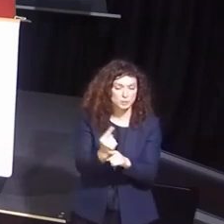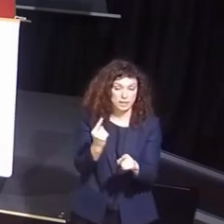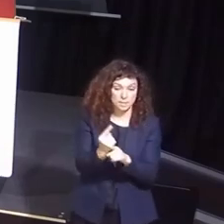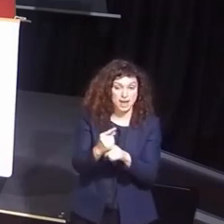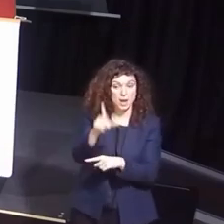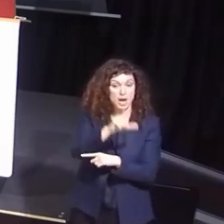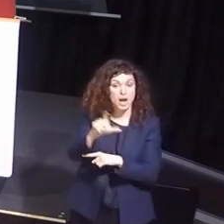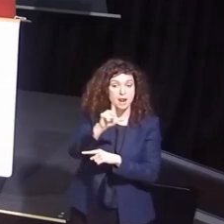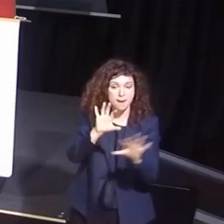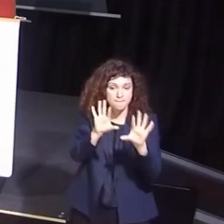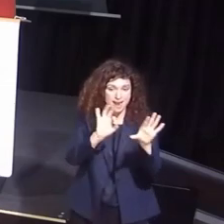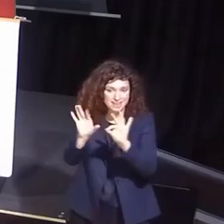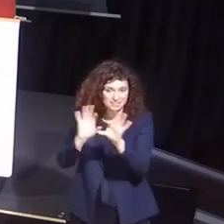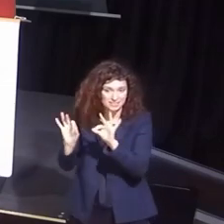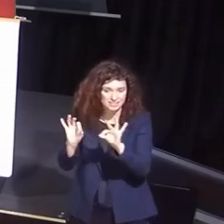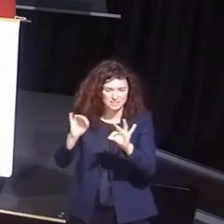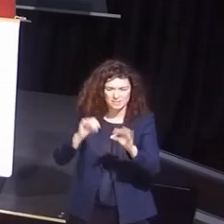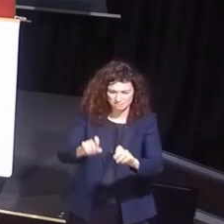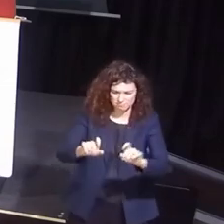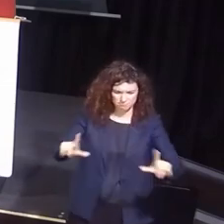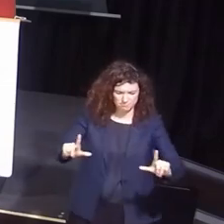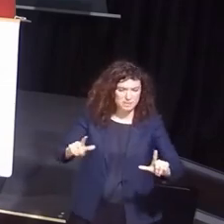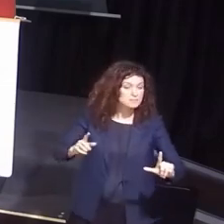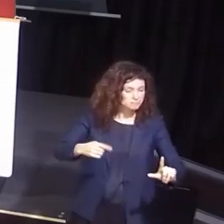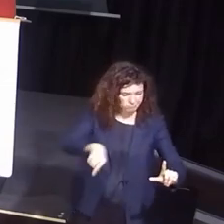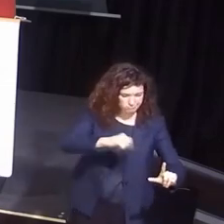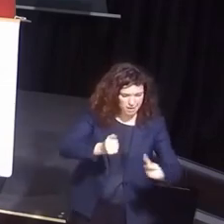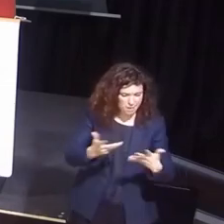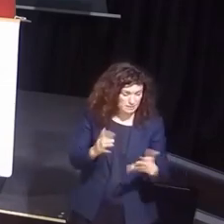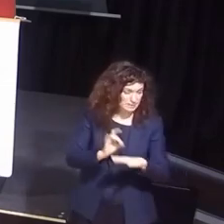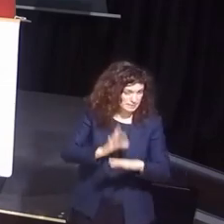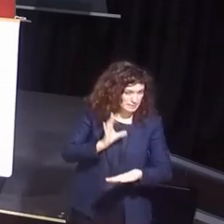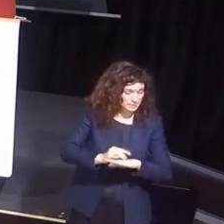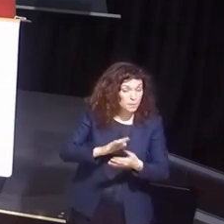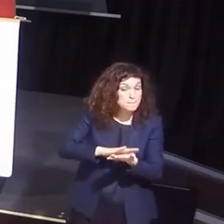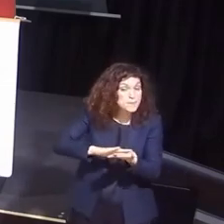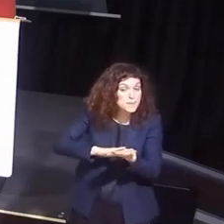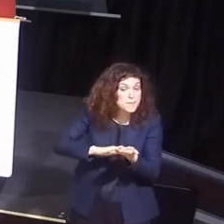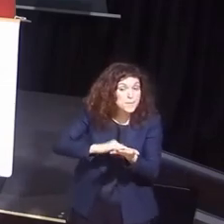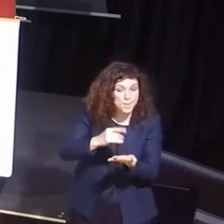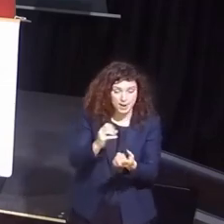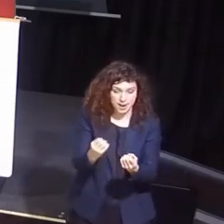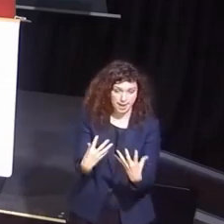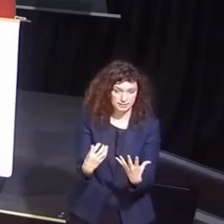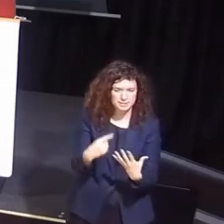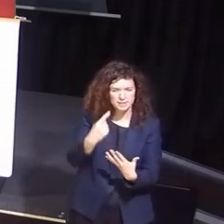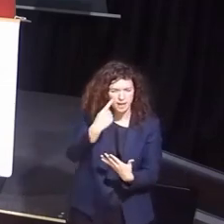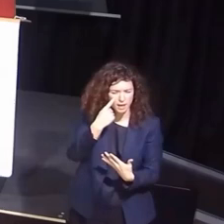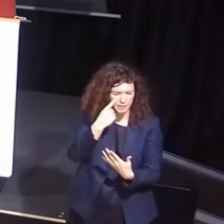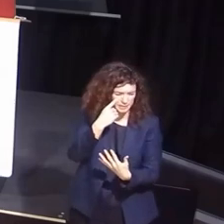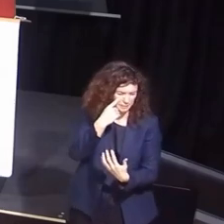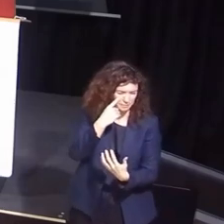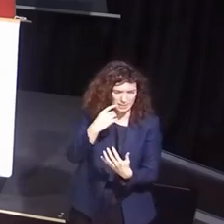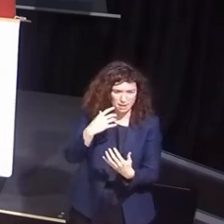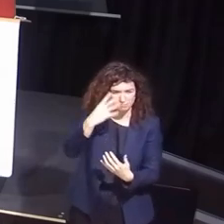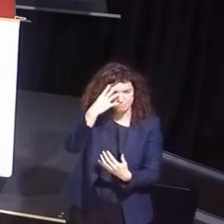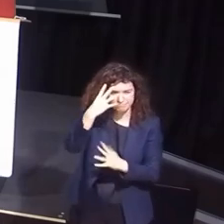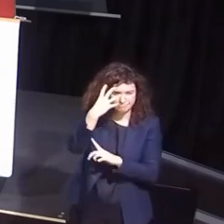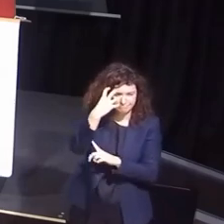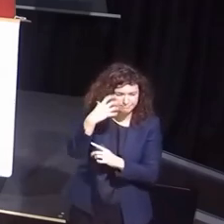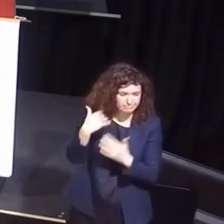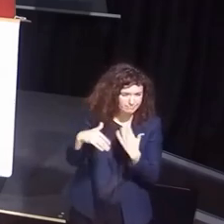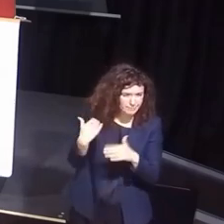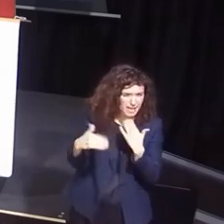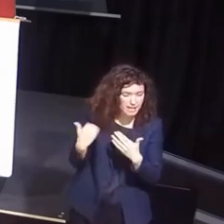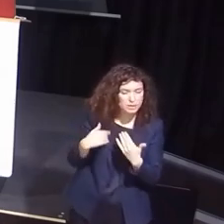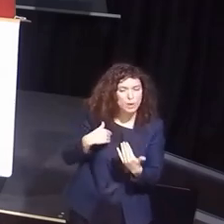change, that is something that affects us. A lot of us are really sensitive to blue light. It causes migraines for me from a brain injury. And like those simple things, like